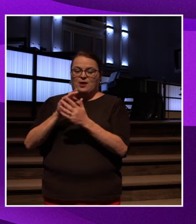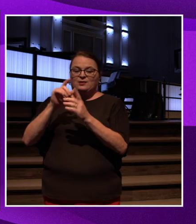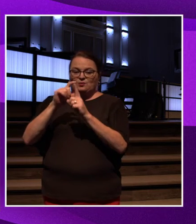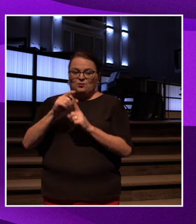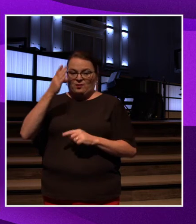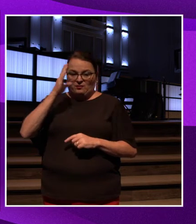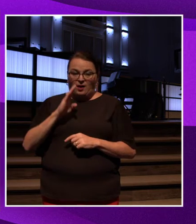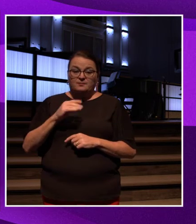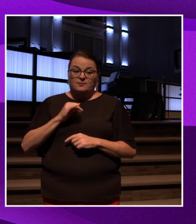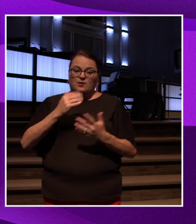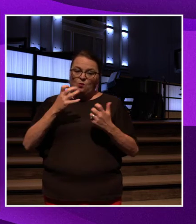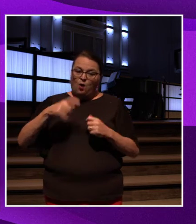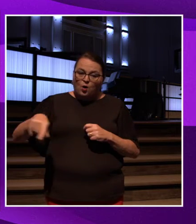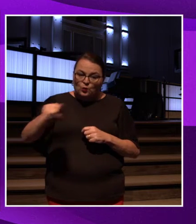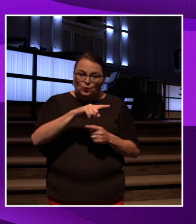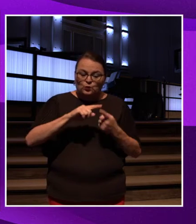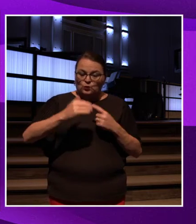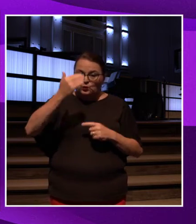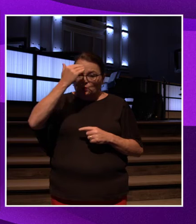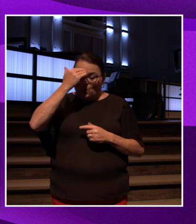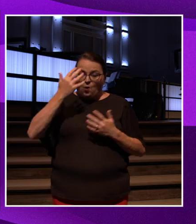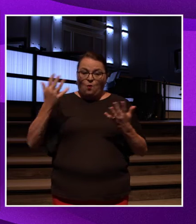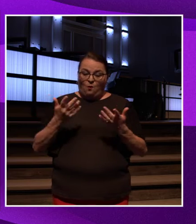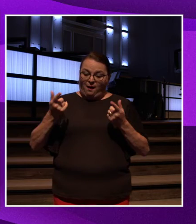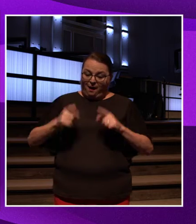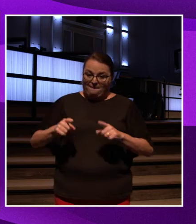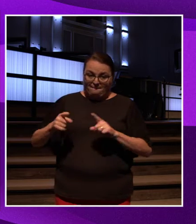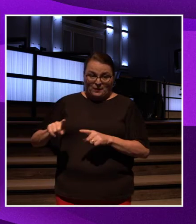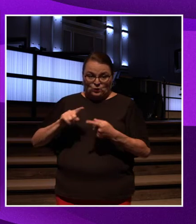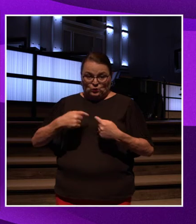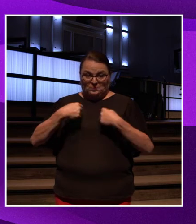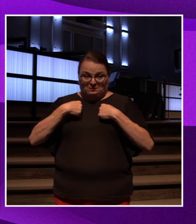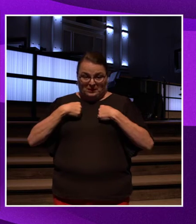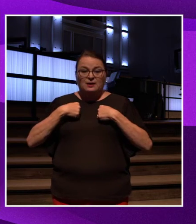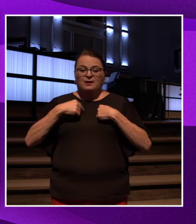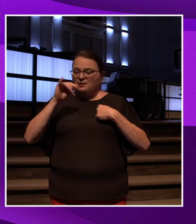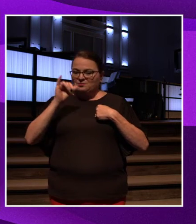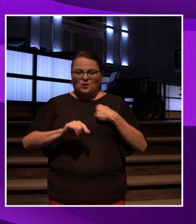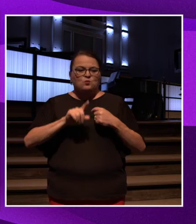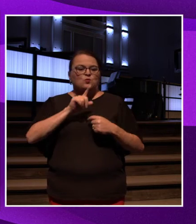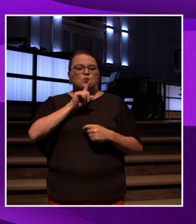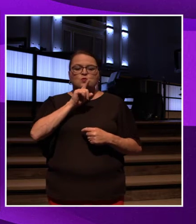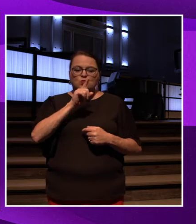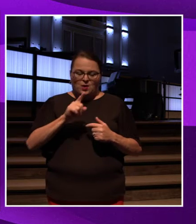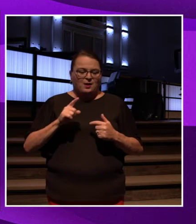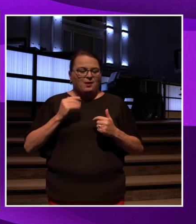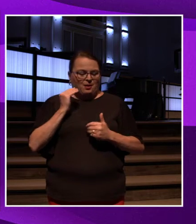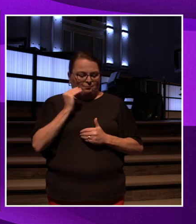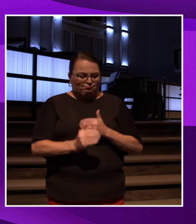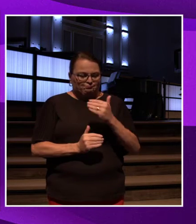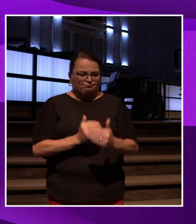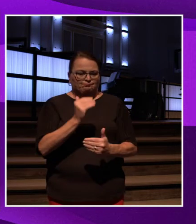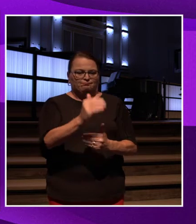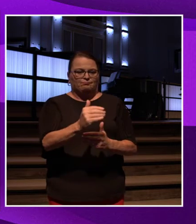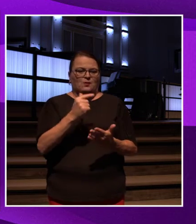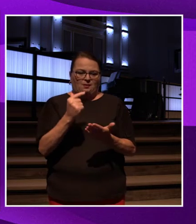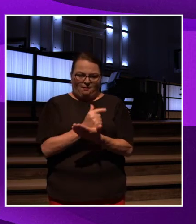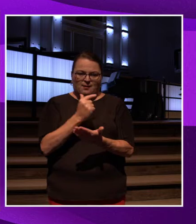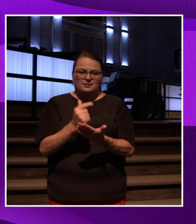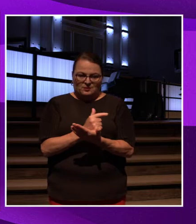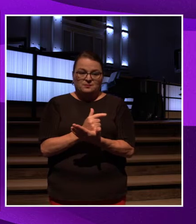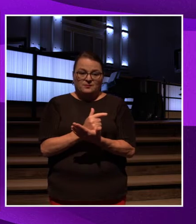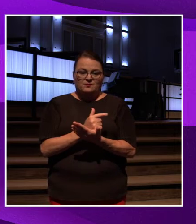brothers, that what has happened to me has really served to advance the gospel, so that